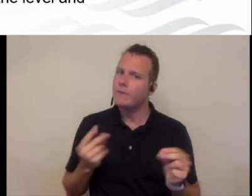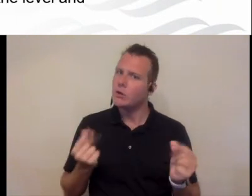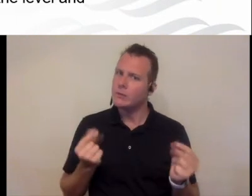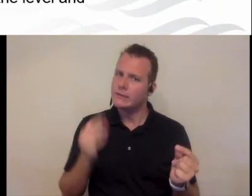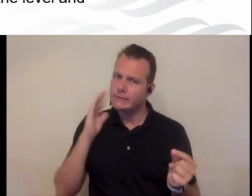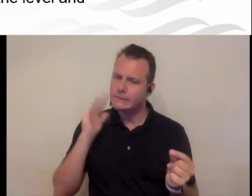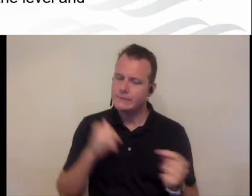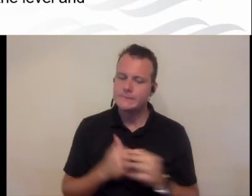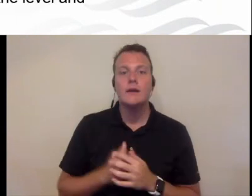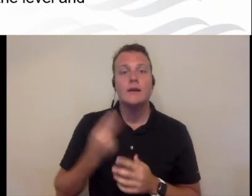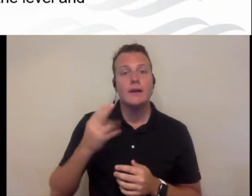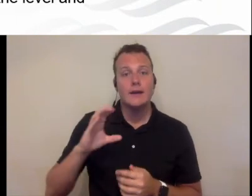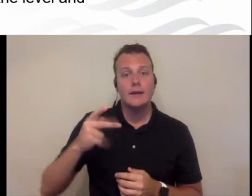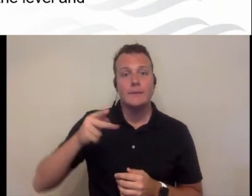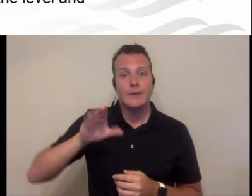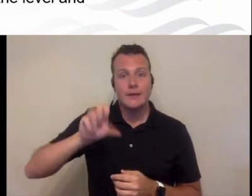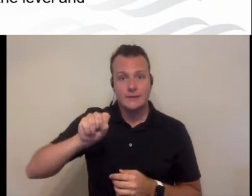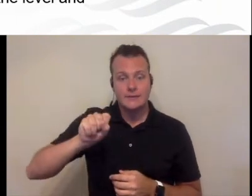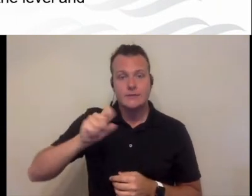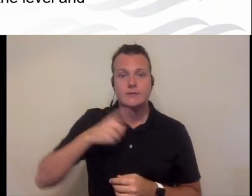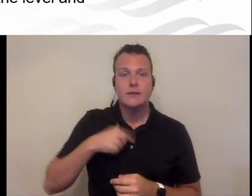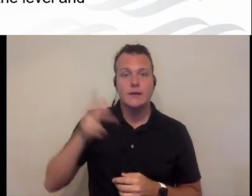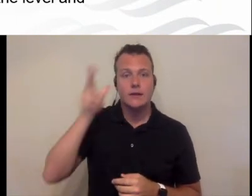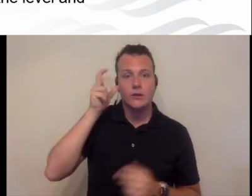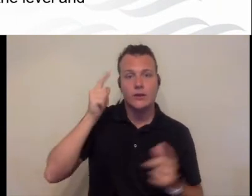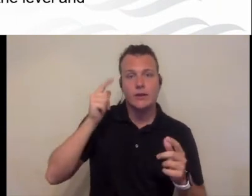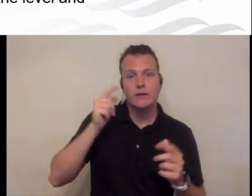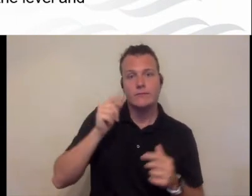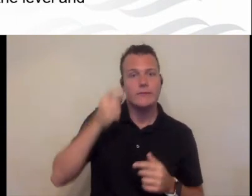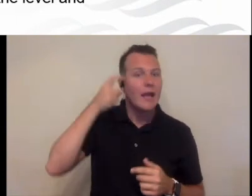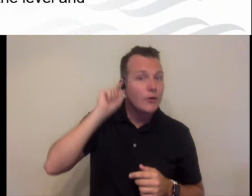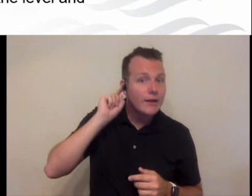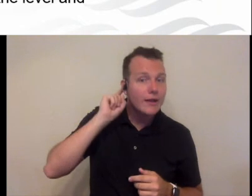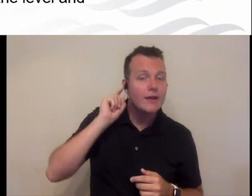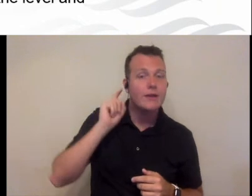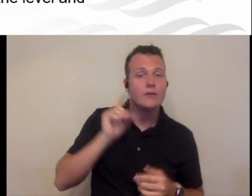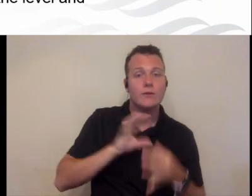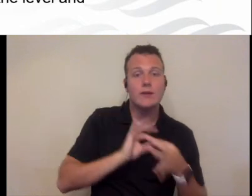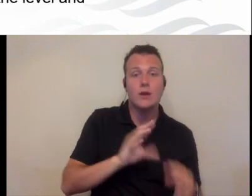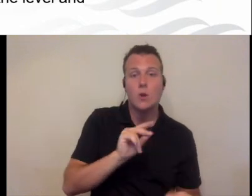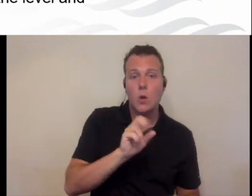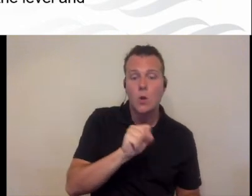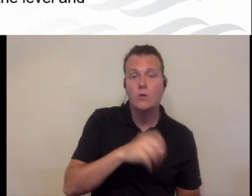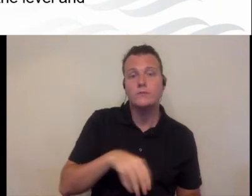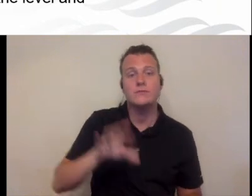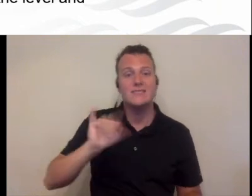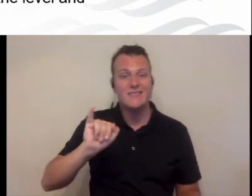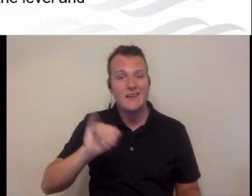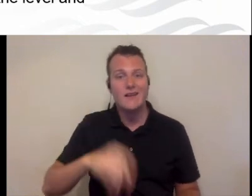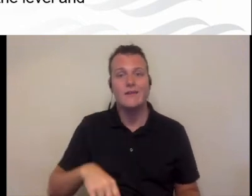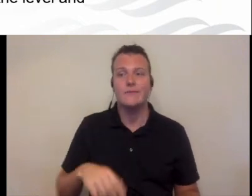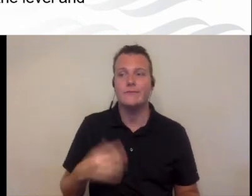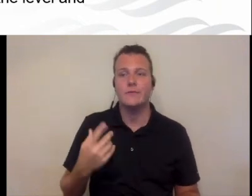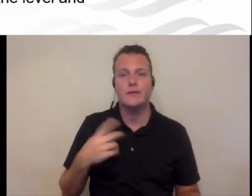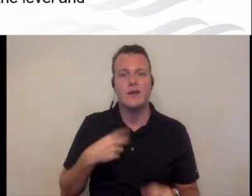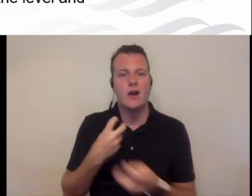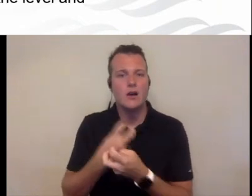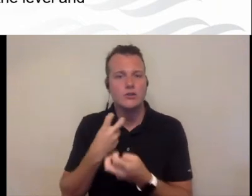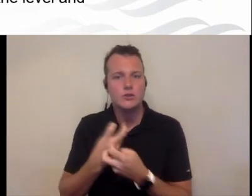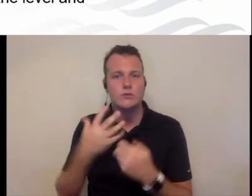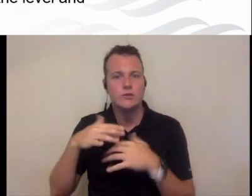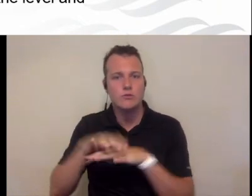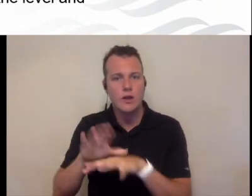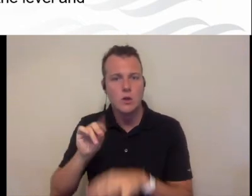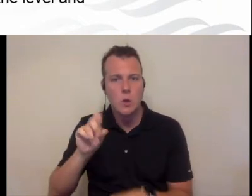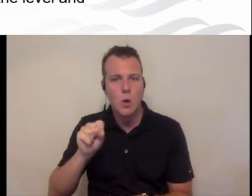quickly. So there are the HCPCS codes, or the hearing aid related codes, and also the CI and osteo